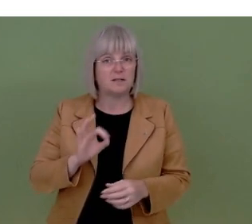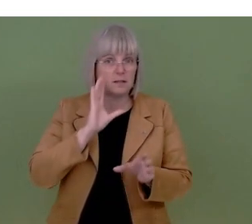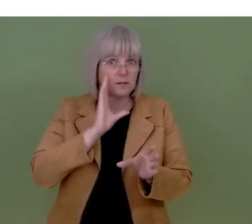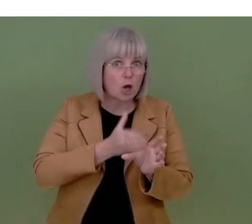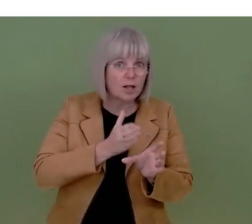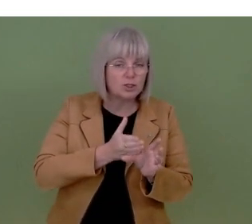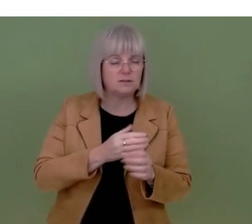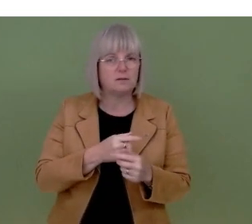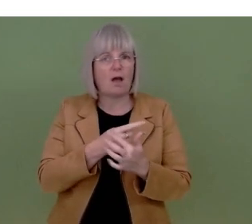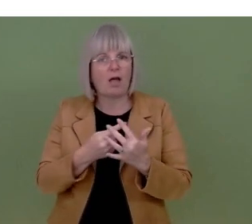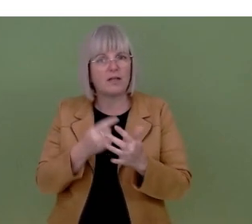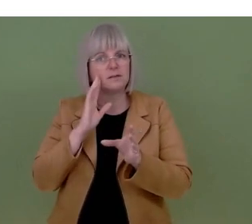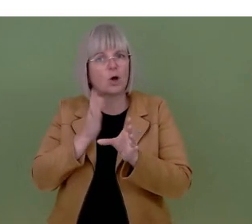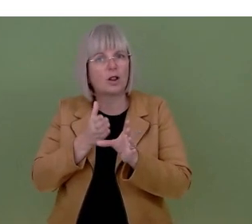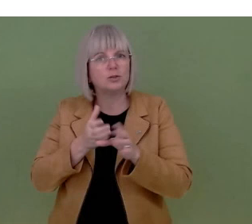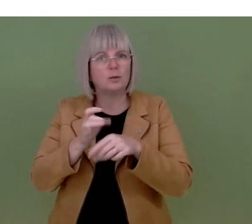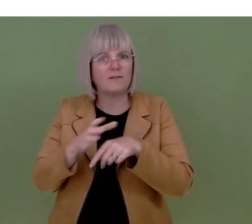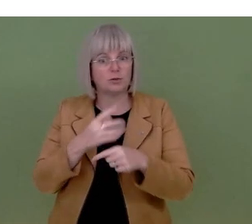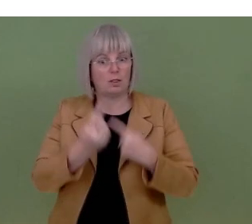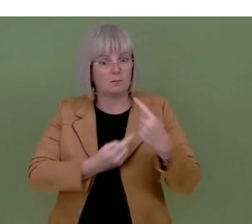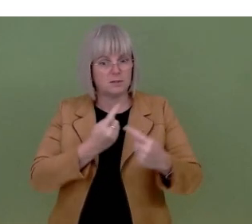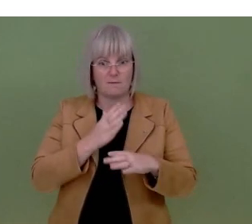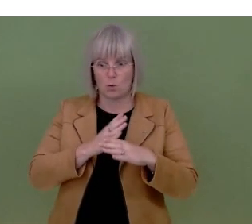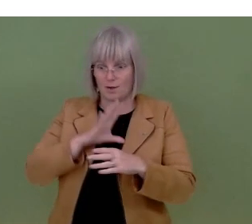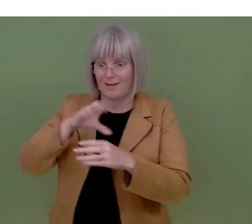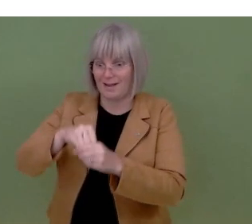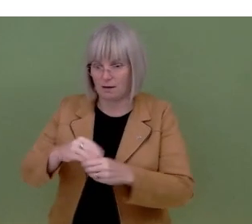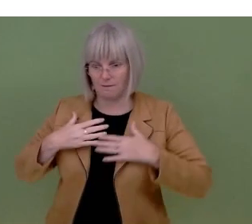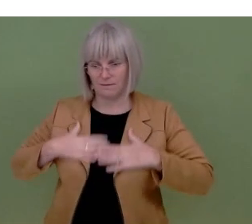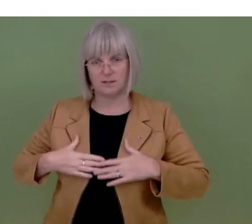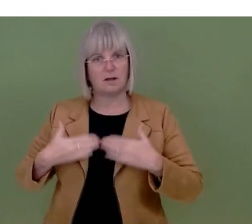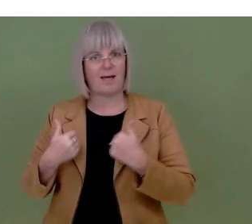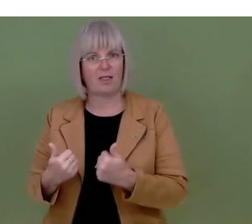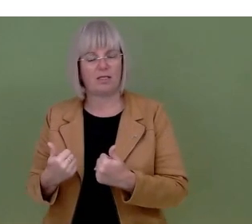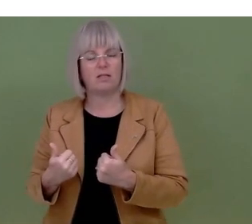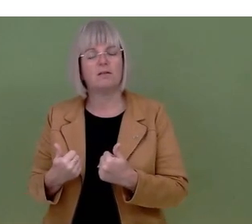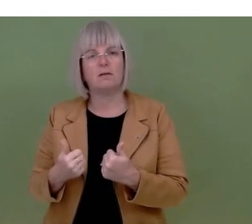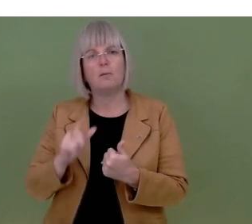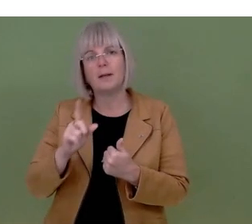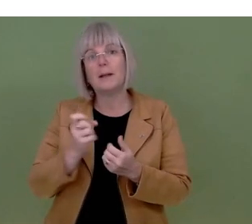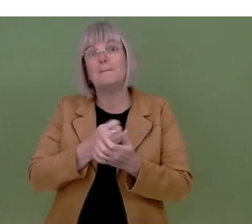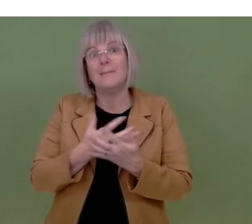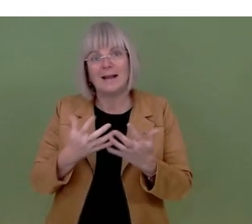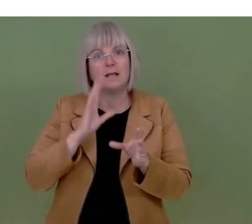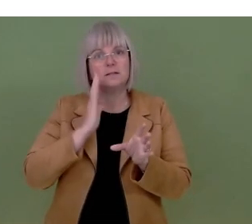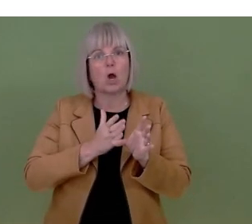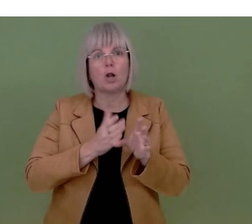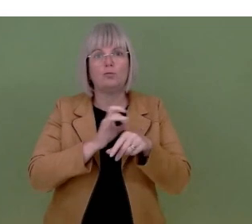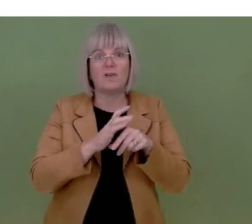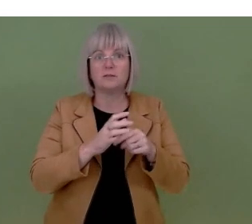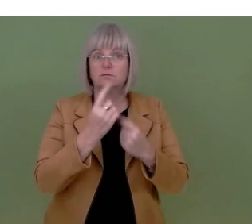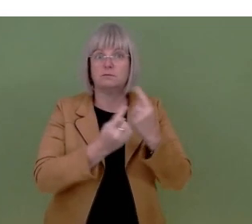professionals working in physical health, many psychological professionals work in universities with